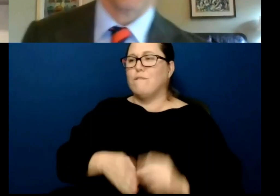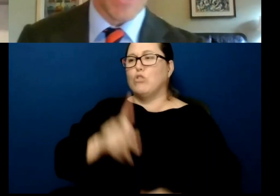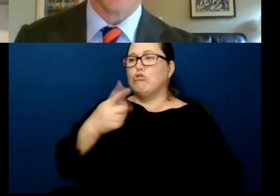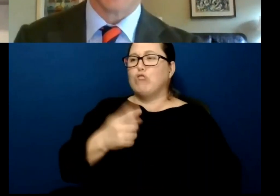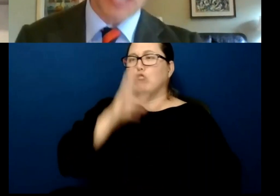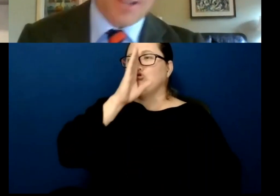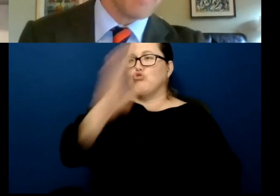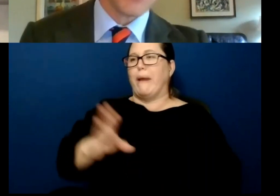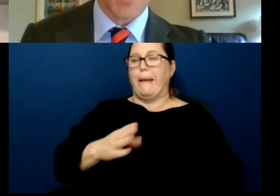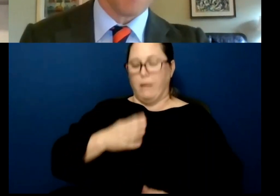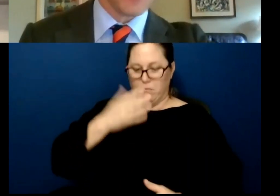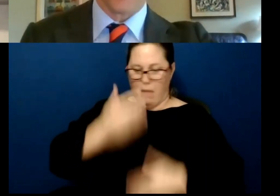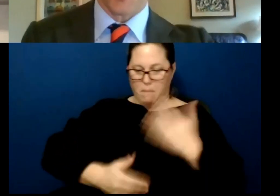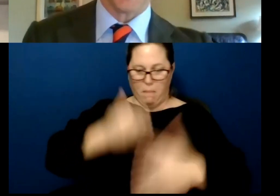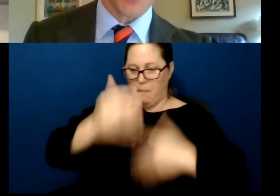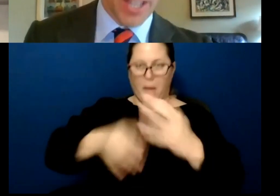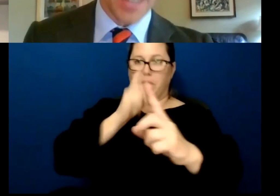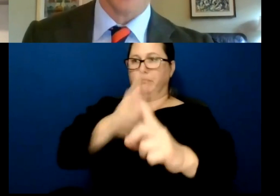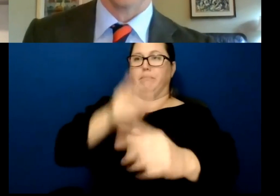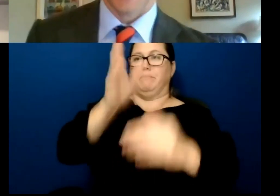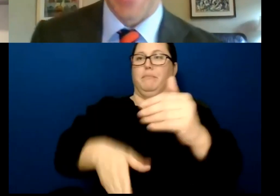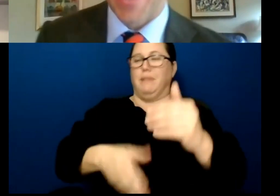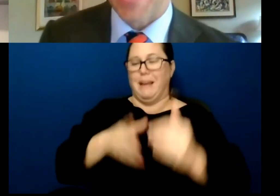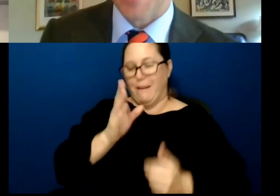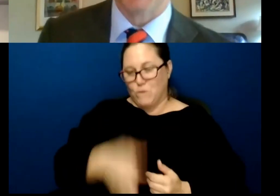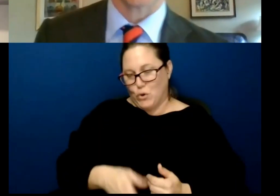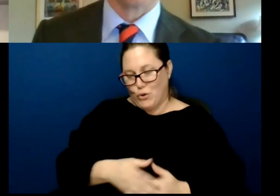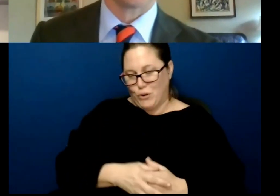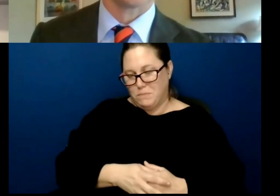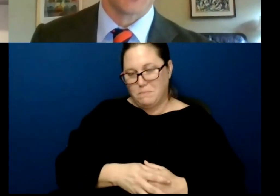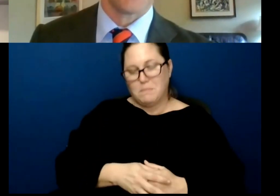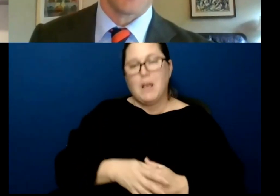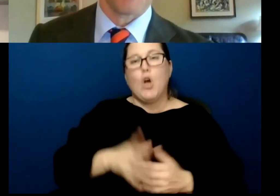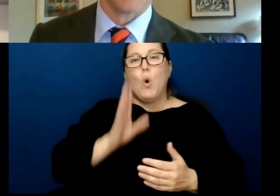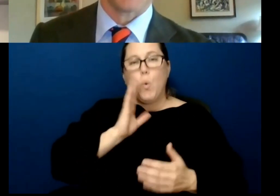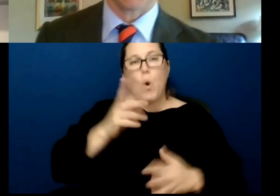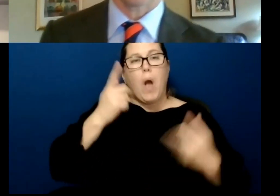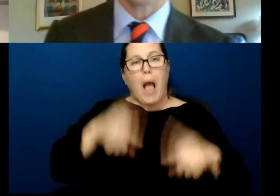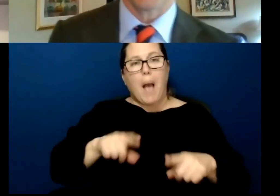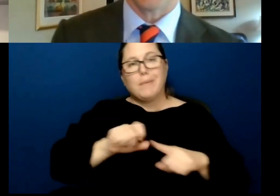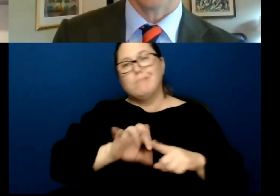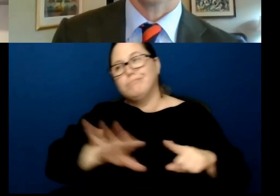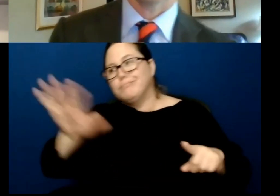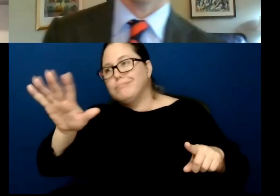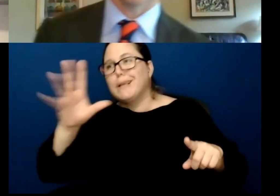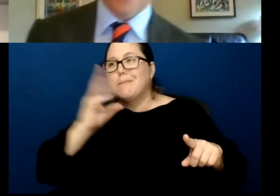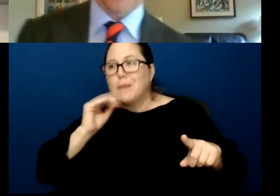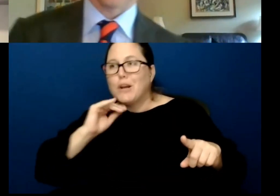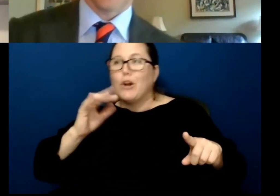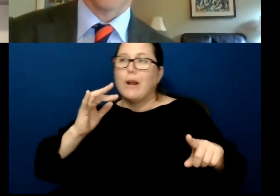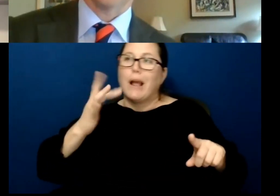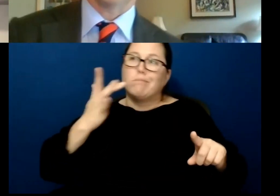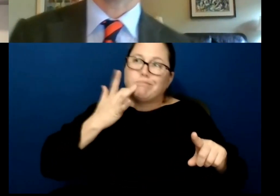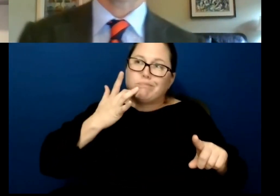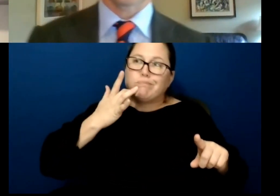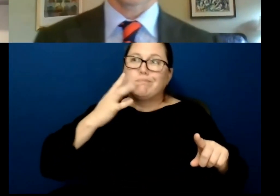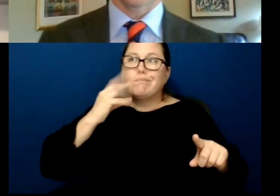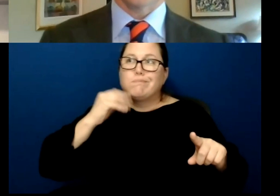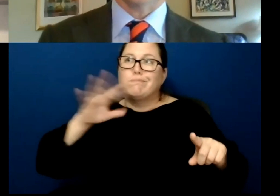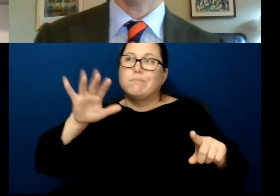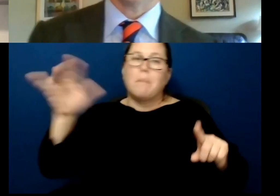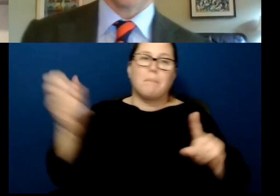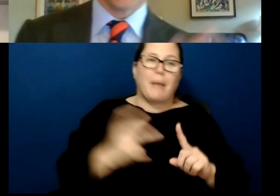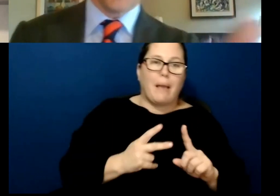to B directly. There's going to be some veer offs but that's 100%. part of the journey, right? That's part of the ride. 100%. Yes,